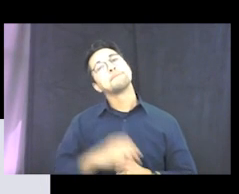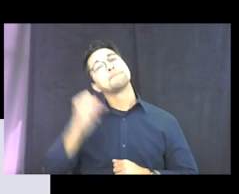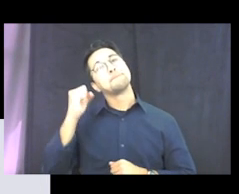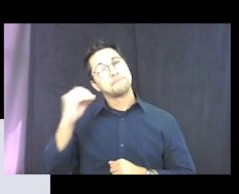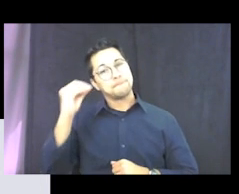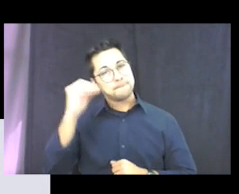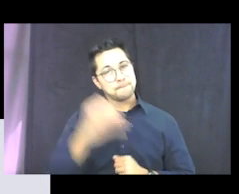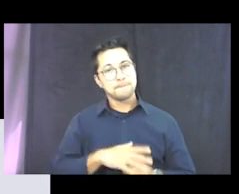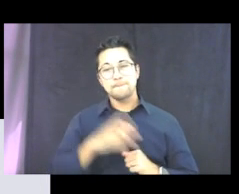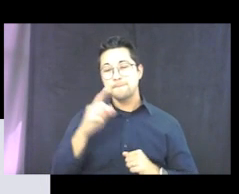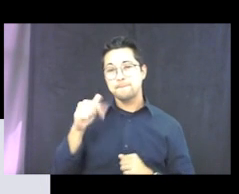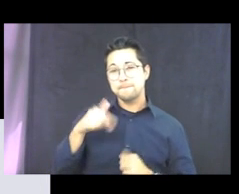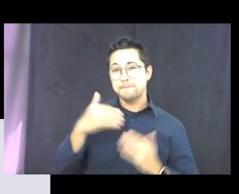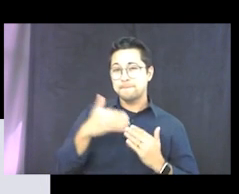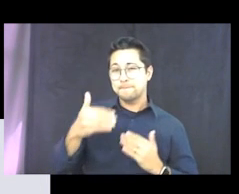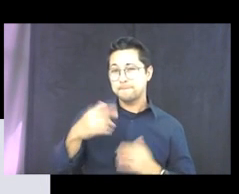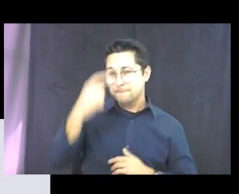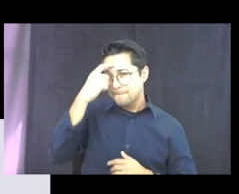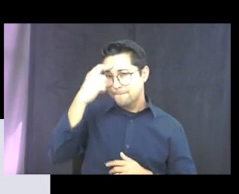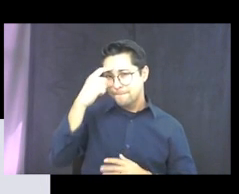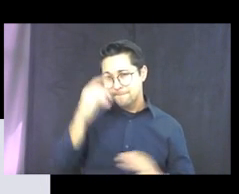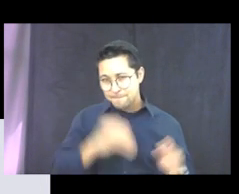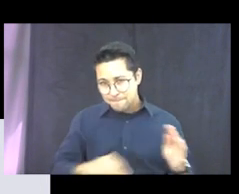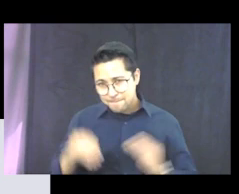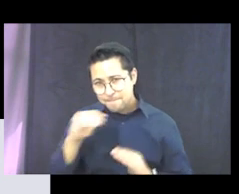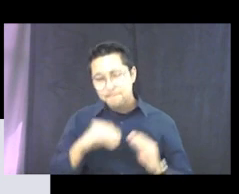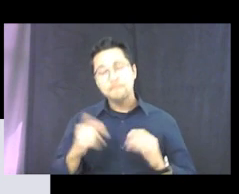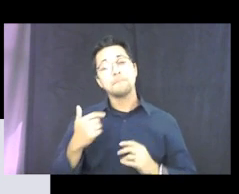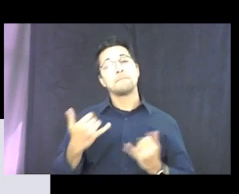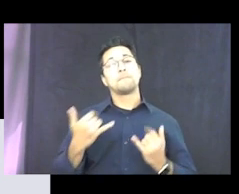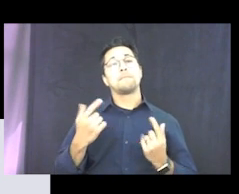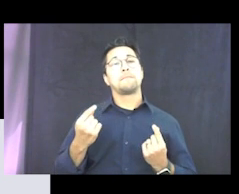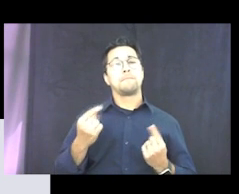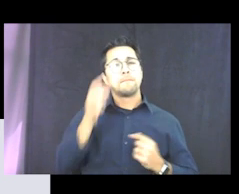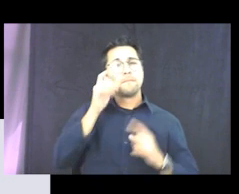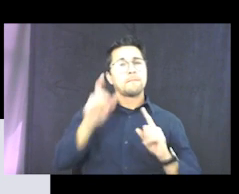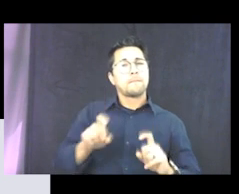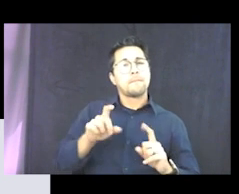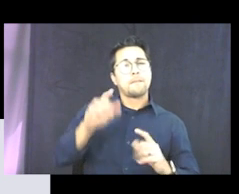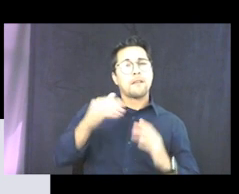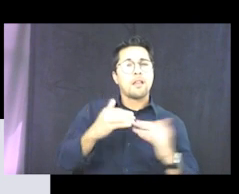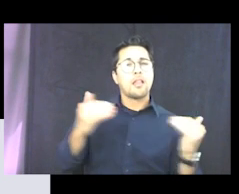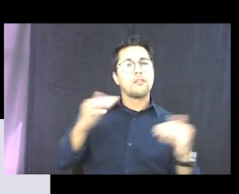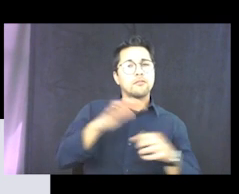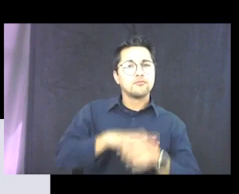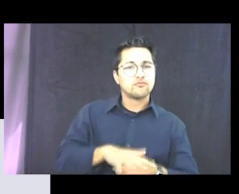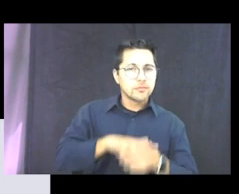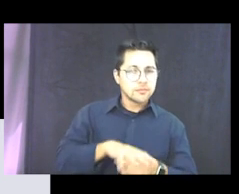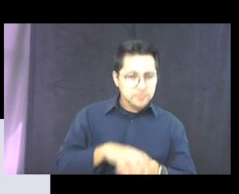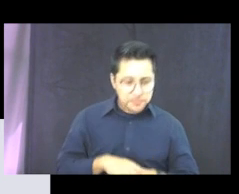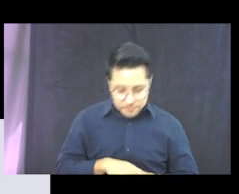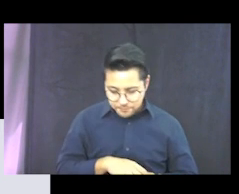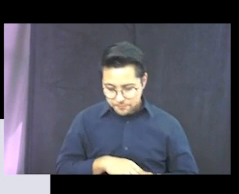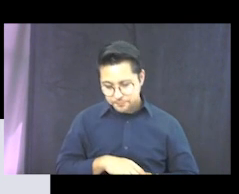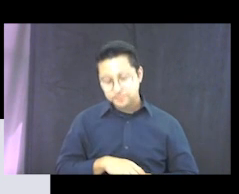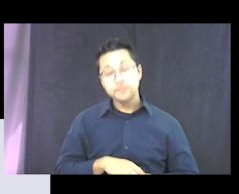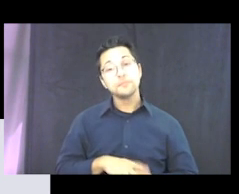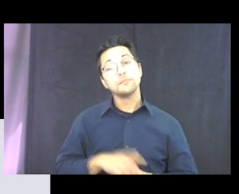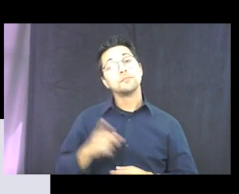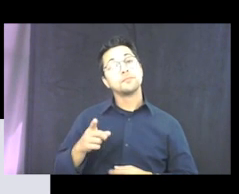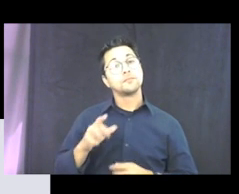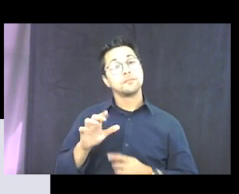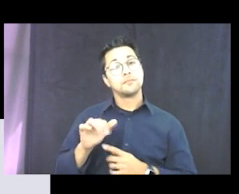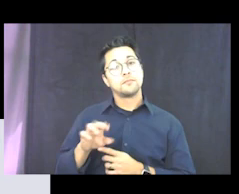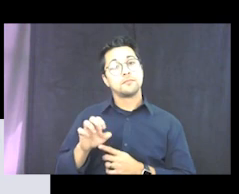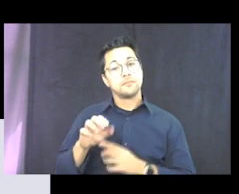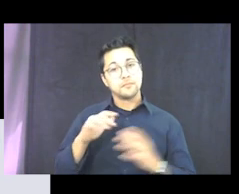So in this next brain move, what we're going to do is test your level of stress. In a case study